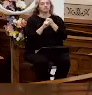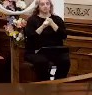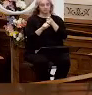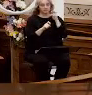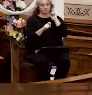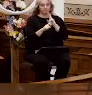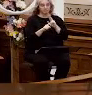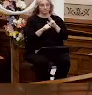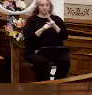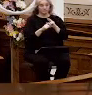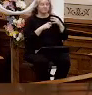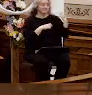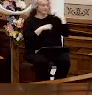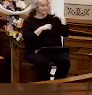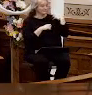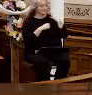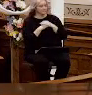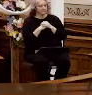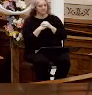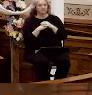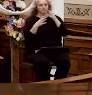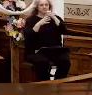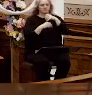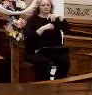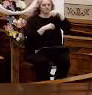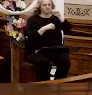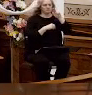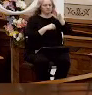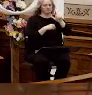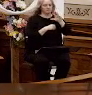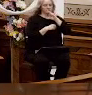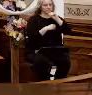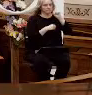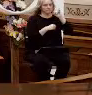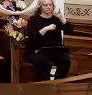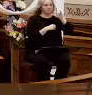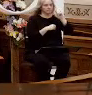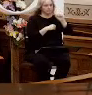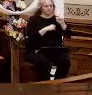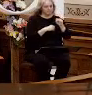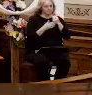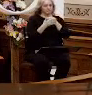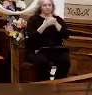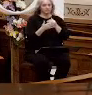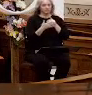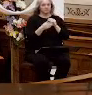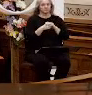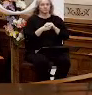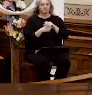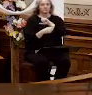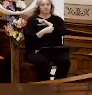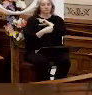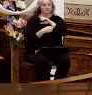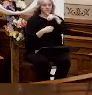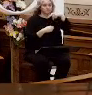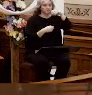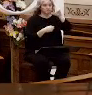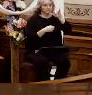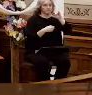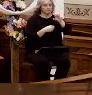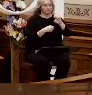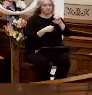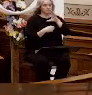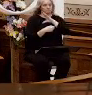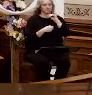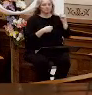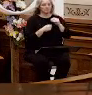Those employers marched Paul and Silas into the marketplace before the authorities and riled up the crowd